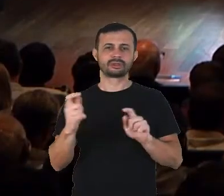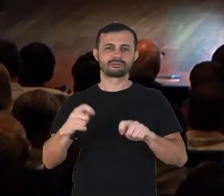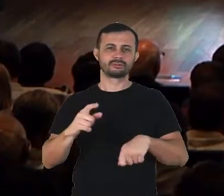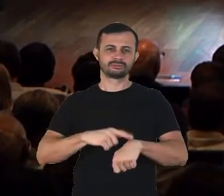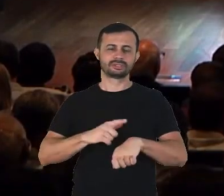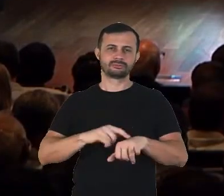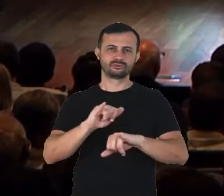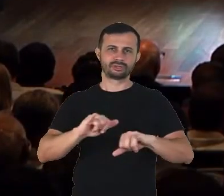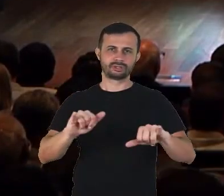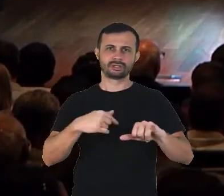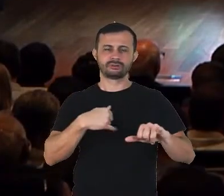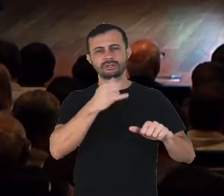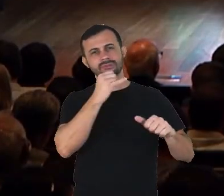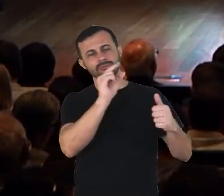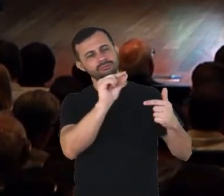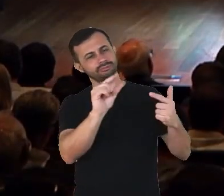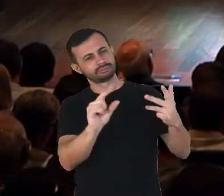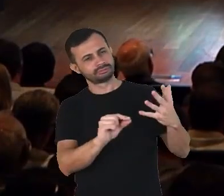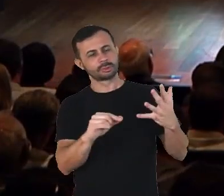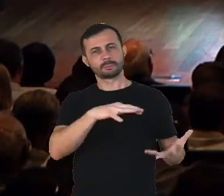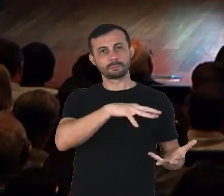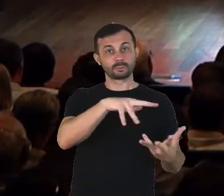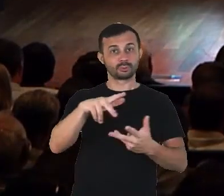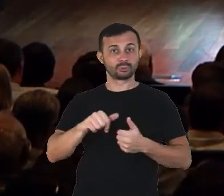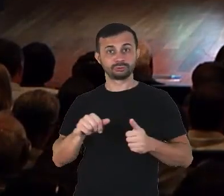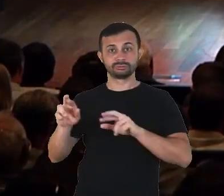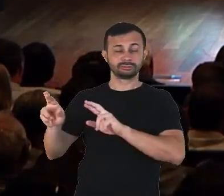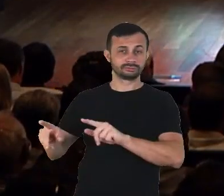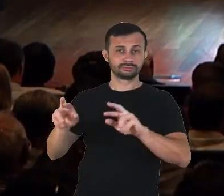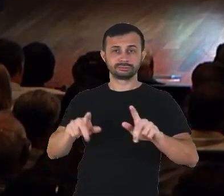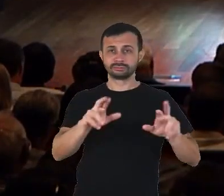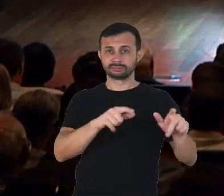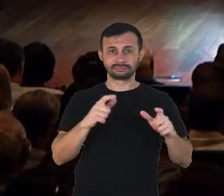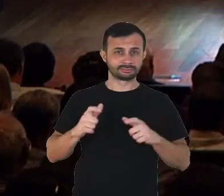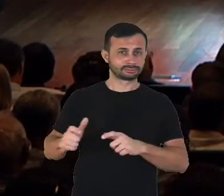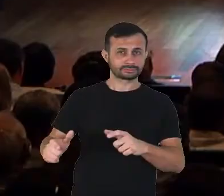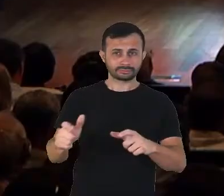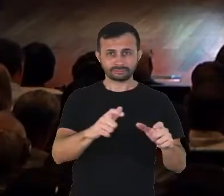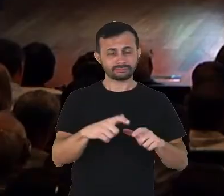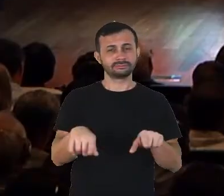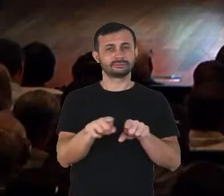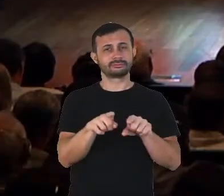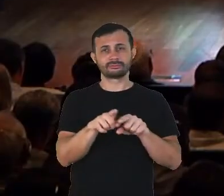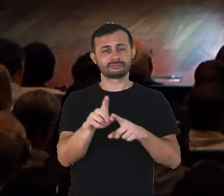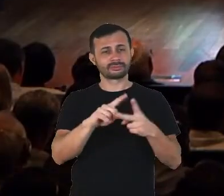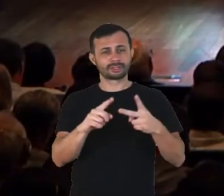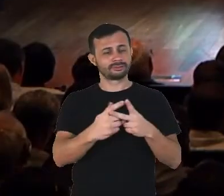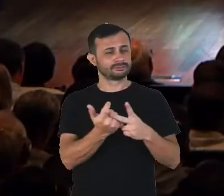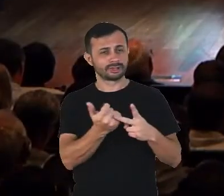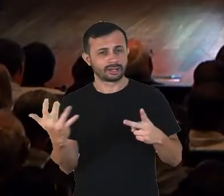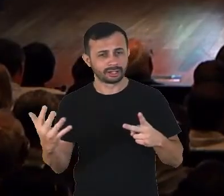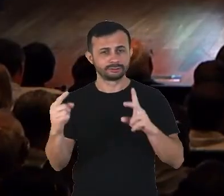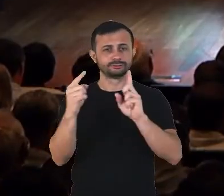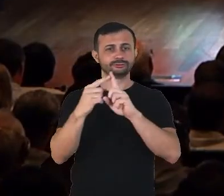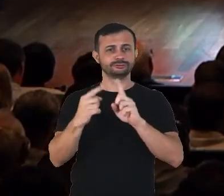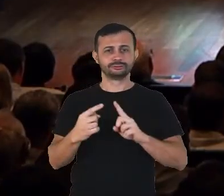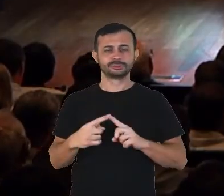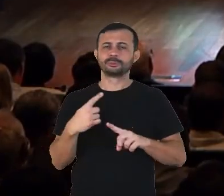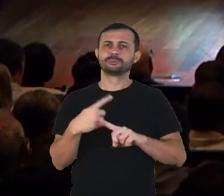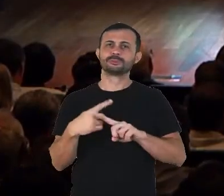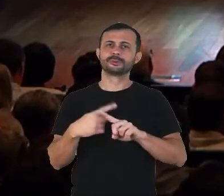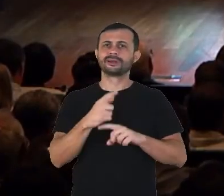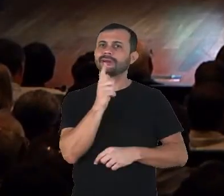in different locations with different reasons why water was a culprit. Of course, Brumadinho is